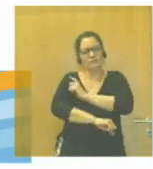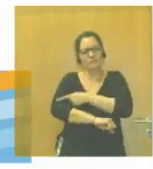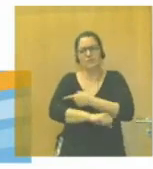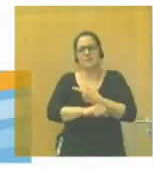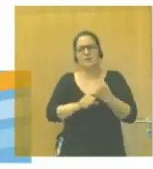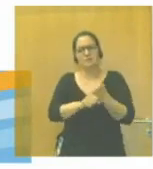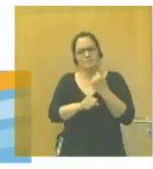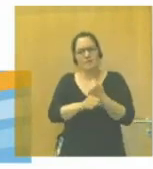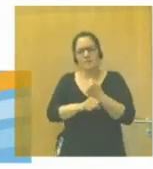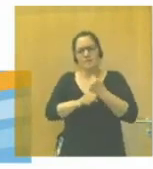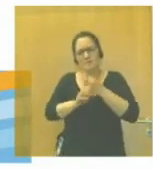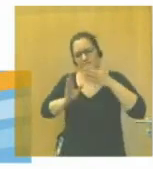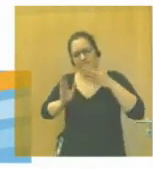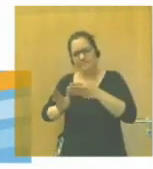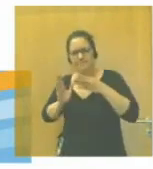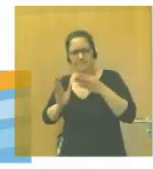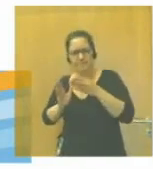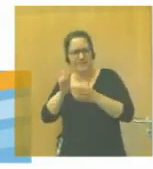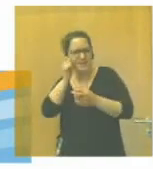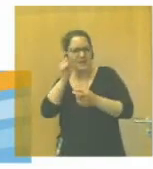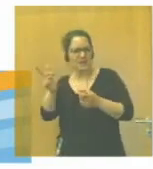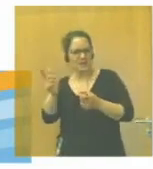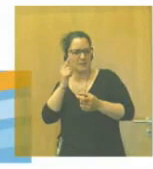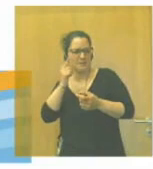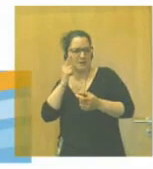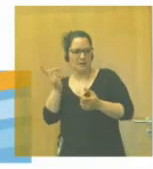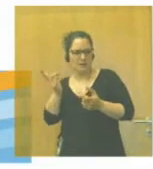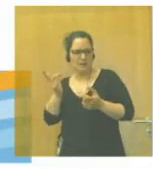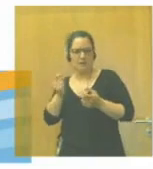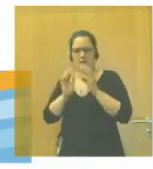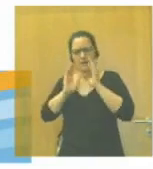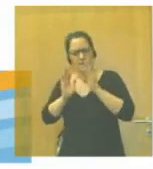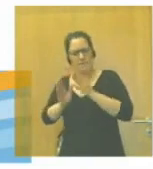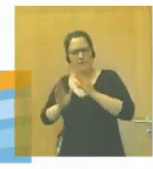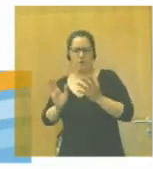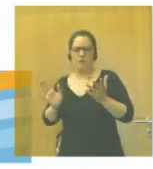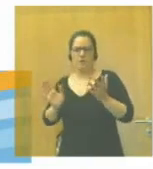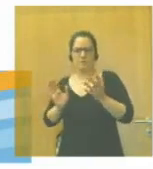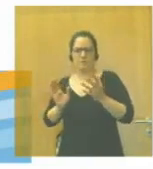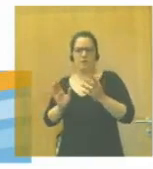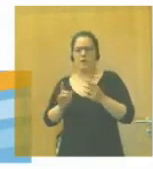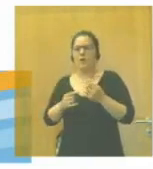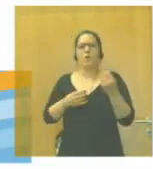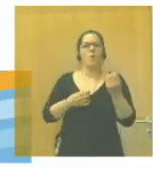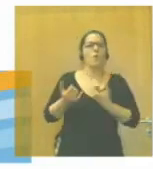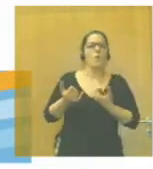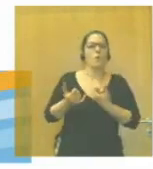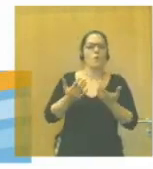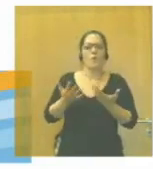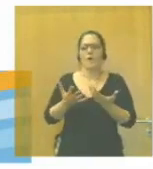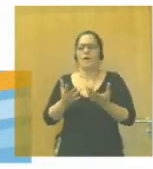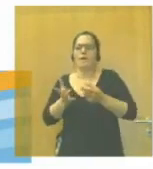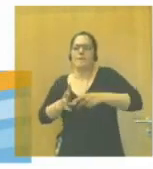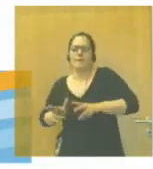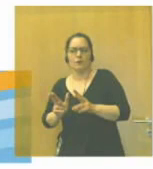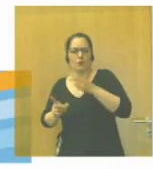have the greatest impact and use the components that we know work. The other thing I really want to address